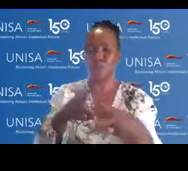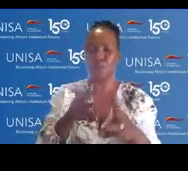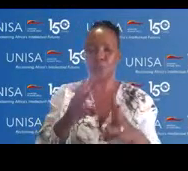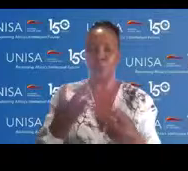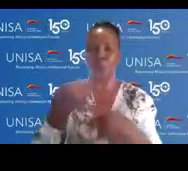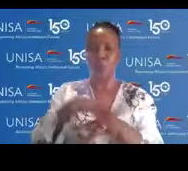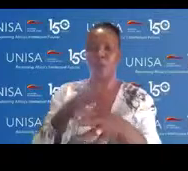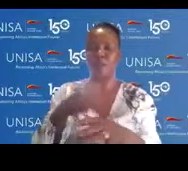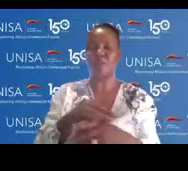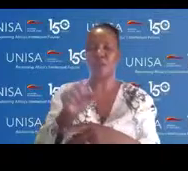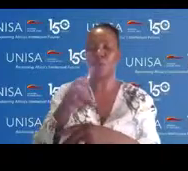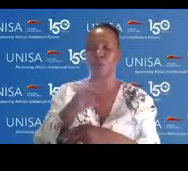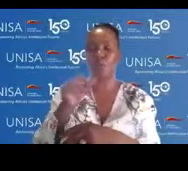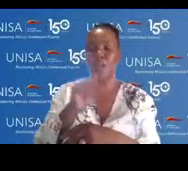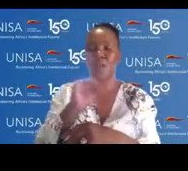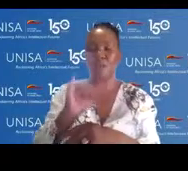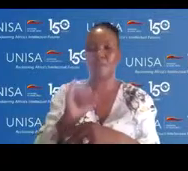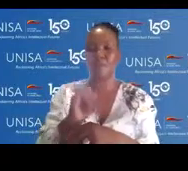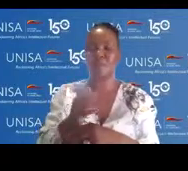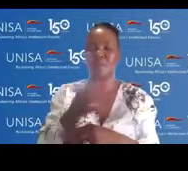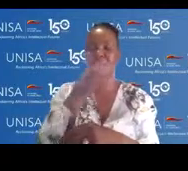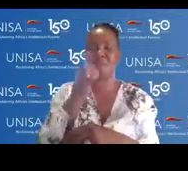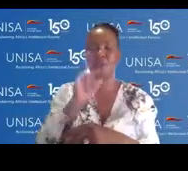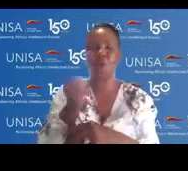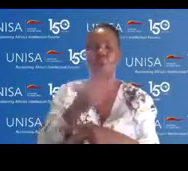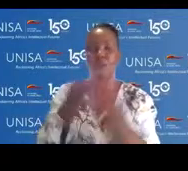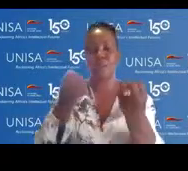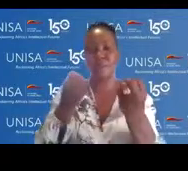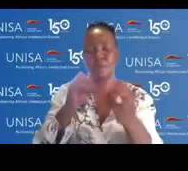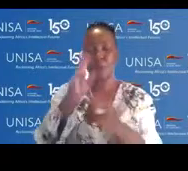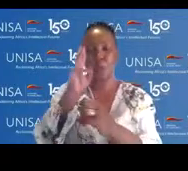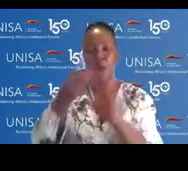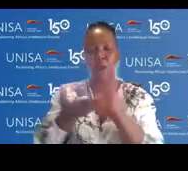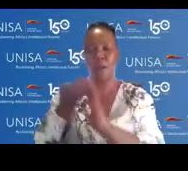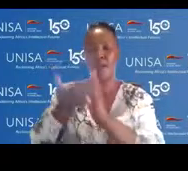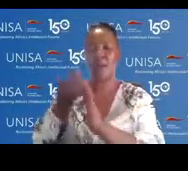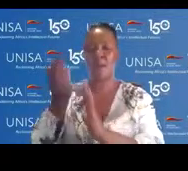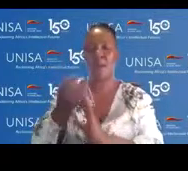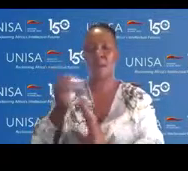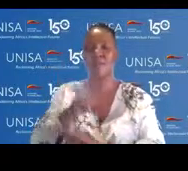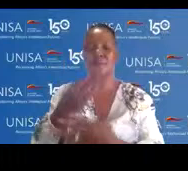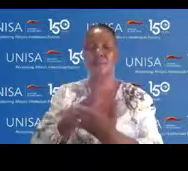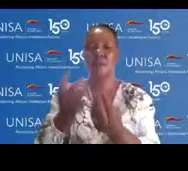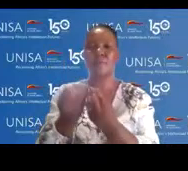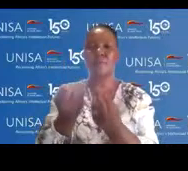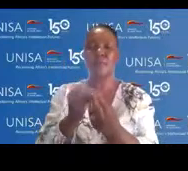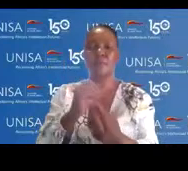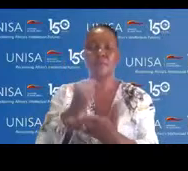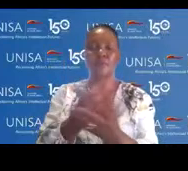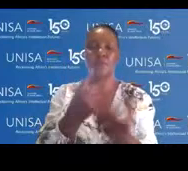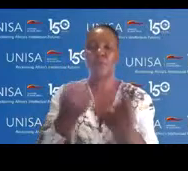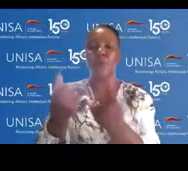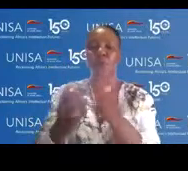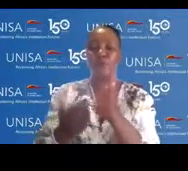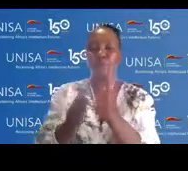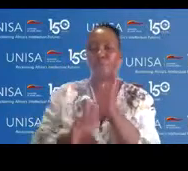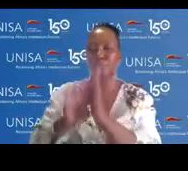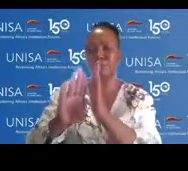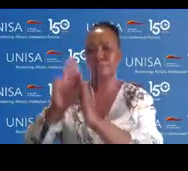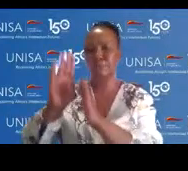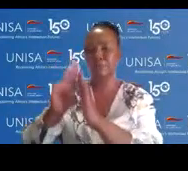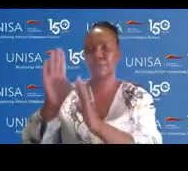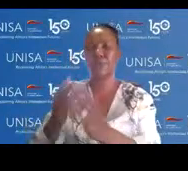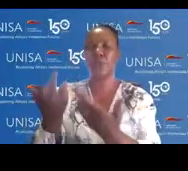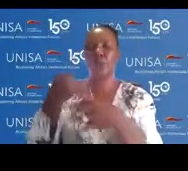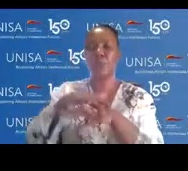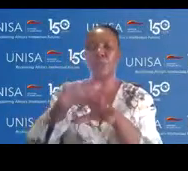all their piece of info then will be updated. So it is something that you should do. It will definitely improve your browser's performance. So that's